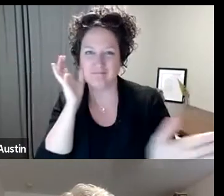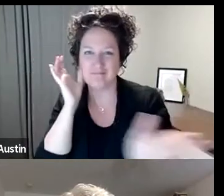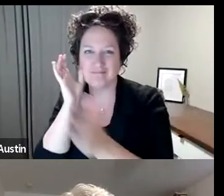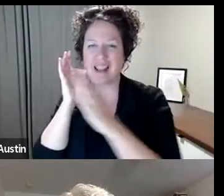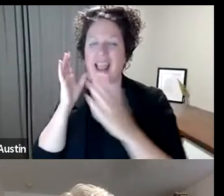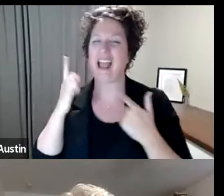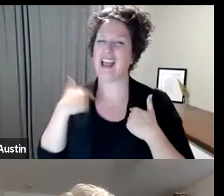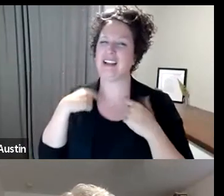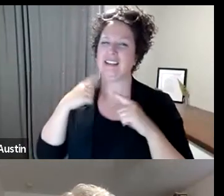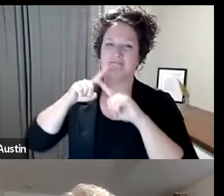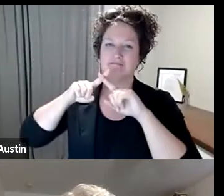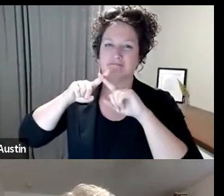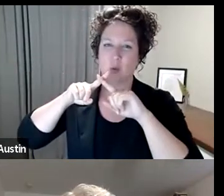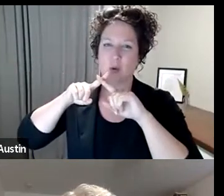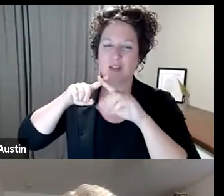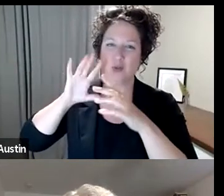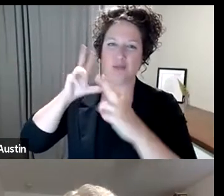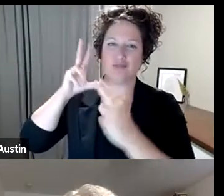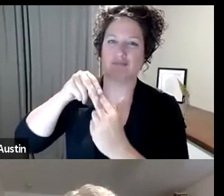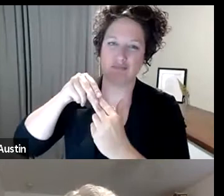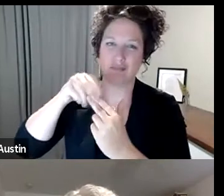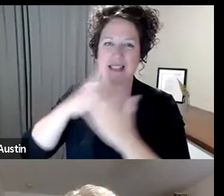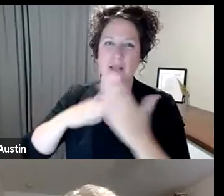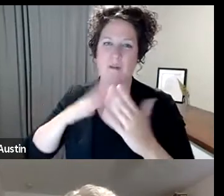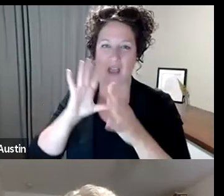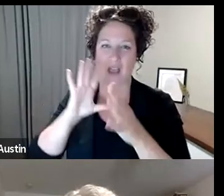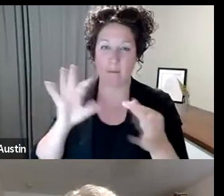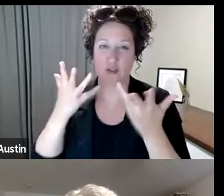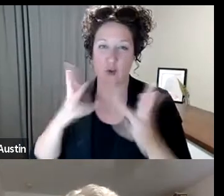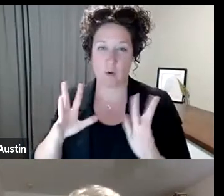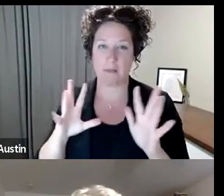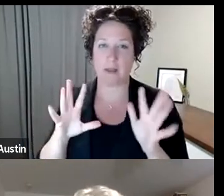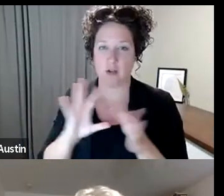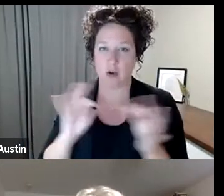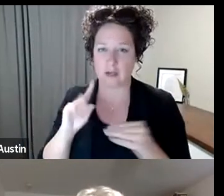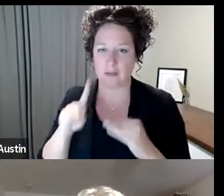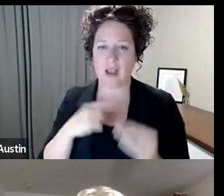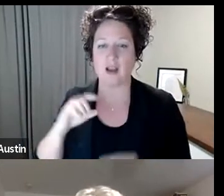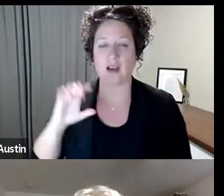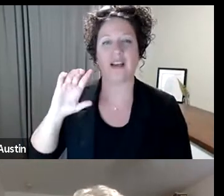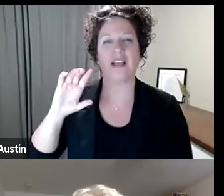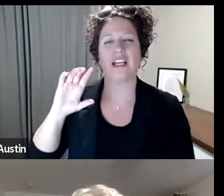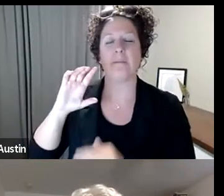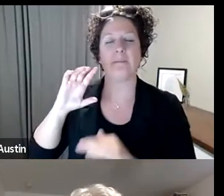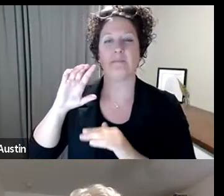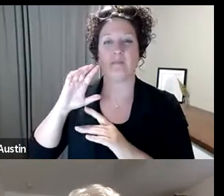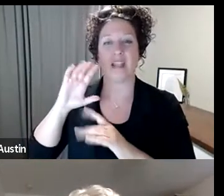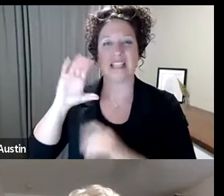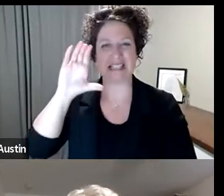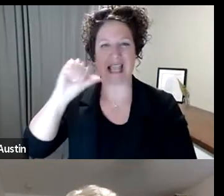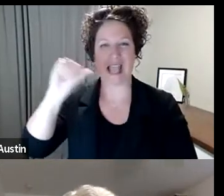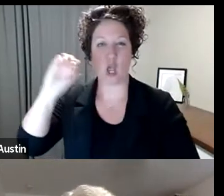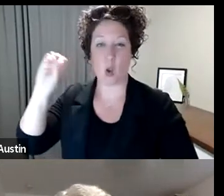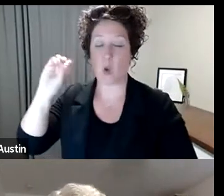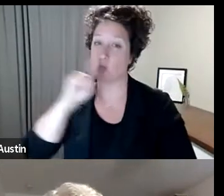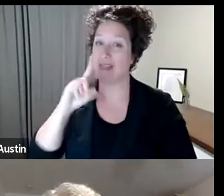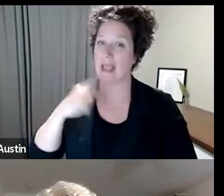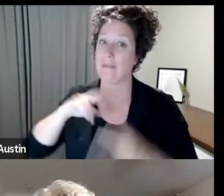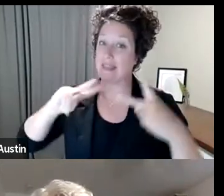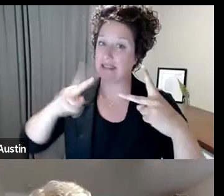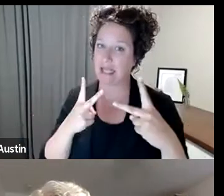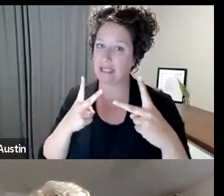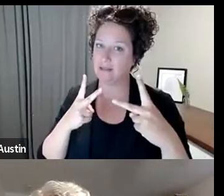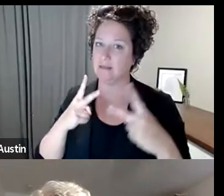lean a little bit on some of the comments that have already been said. A chief accessibility officer, I'm actually the second for